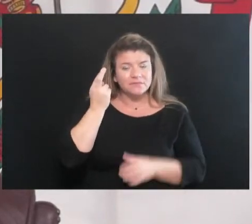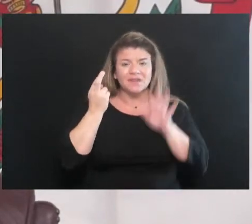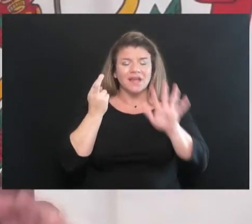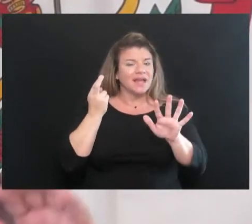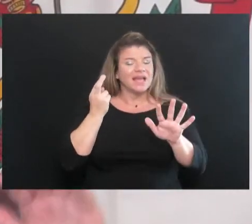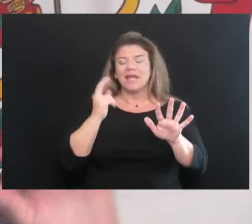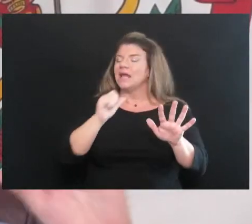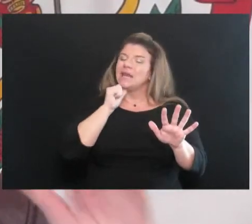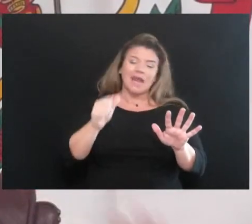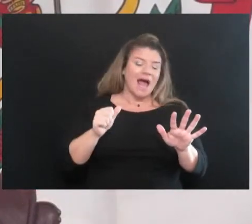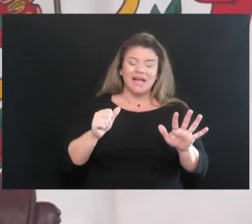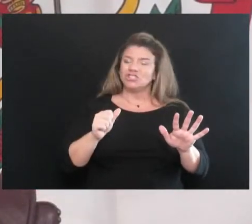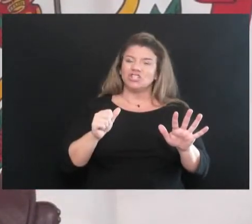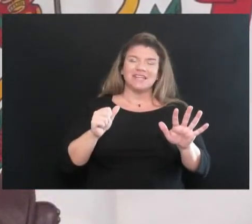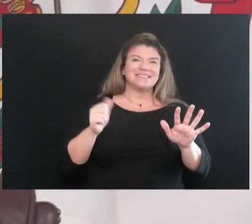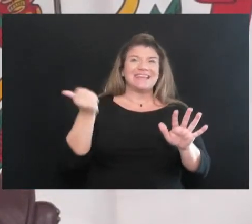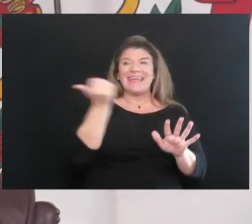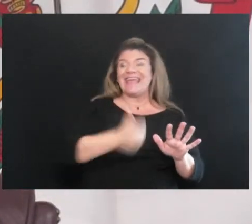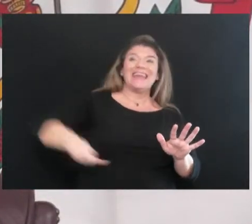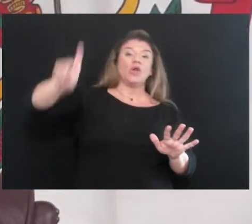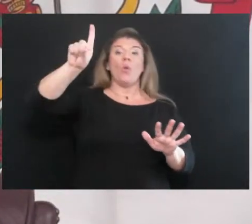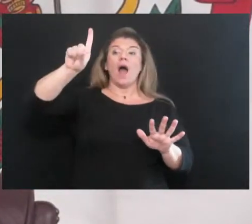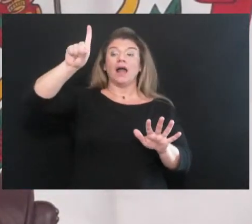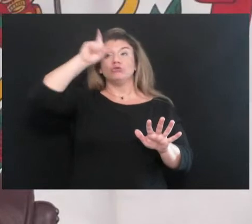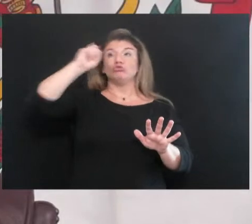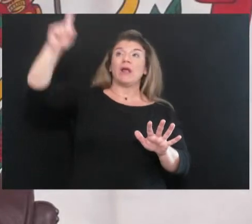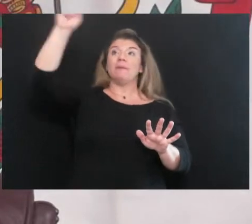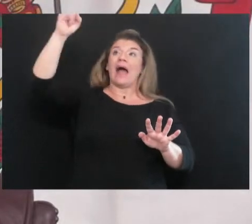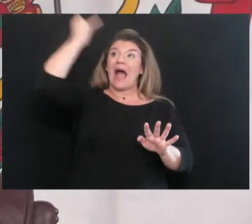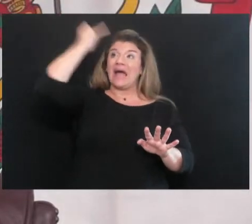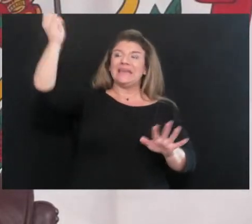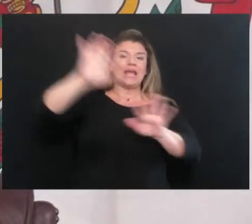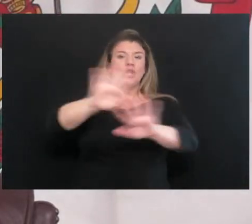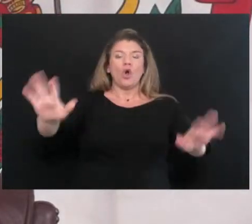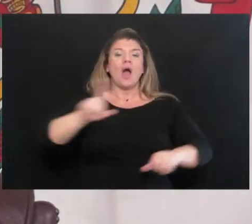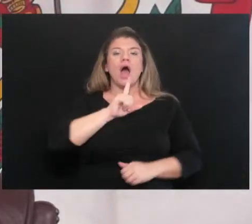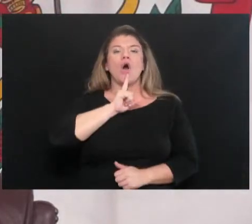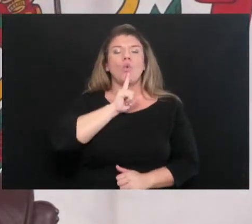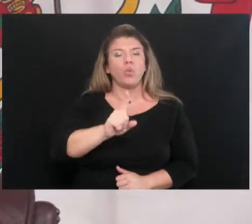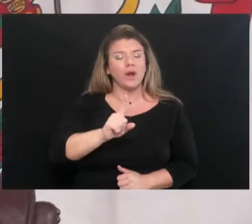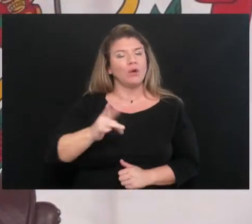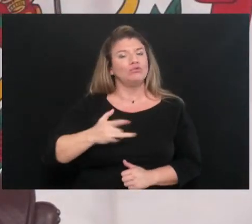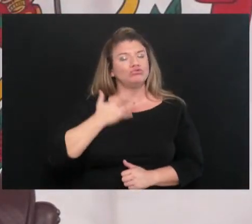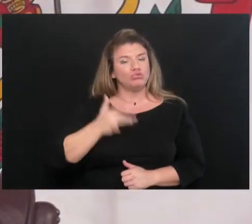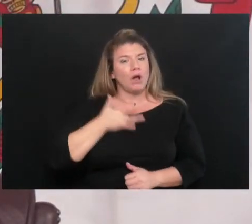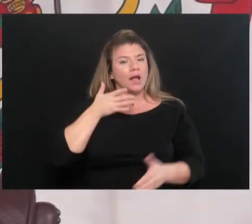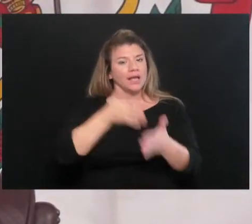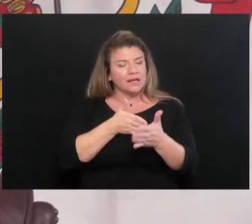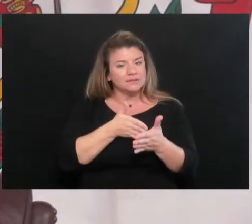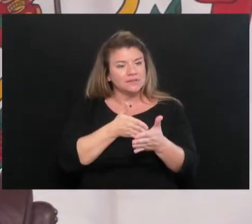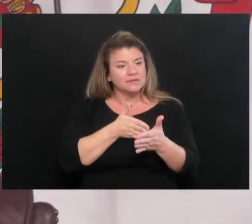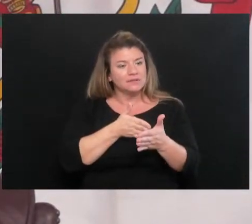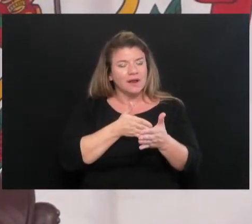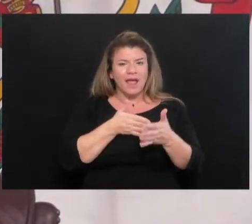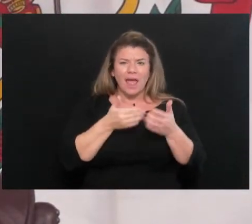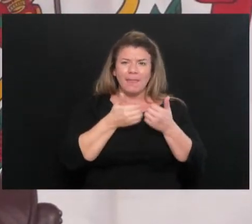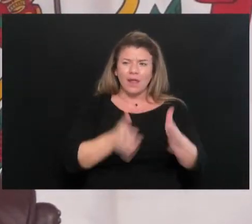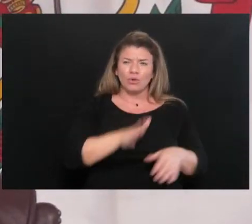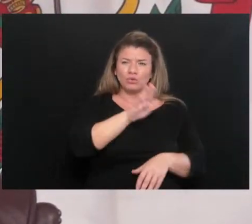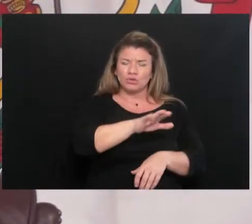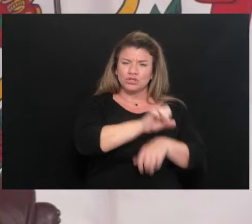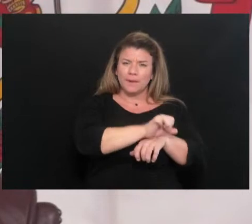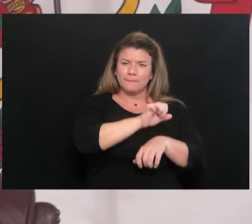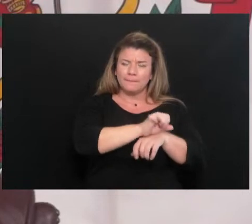just anybody and everybody, but a real strong feeling, and they lose their employment,